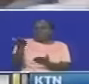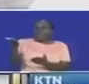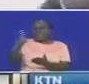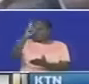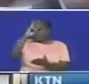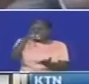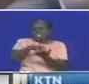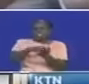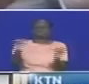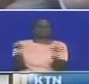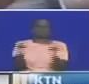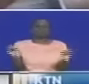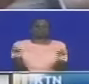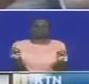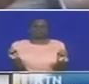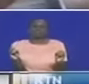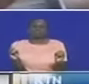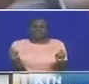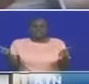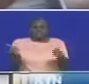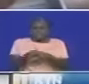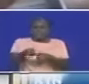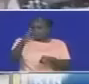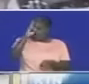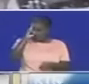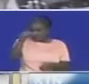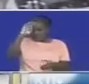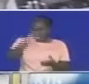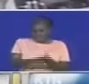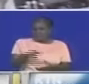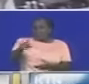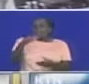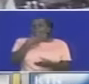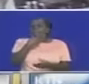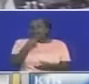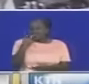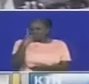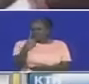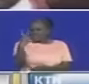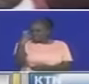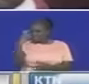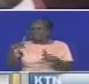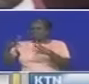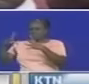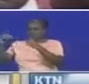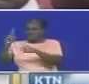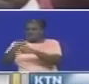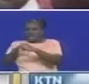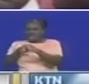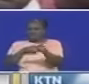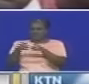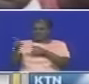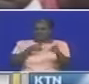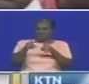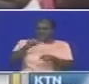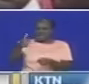at police stations in Mombasa County. He said police now believe Hemed was one of the suspects who escaped while being escorted to